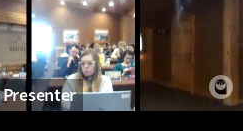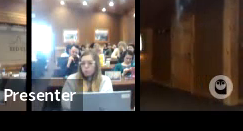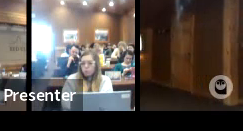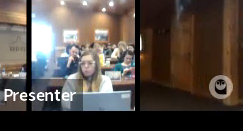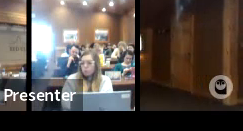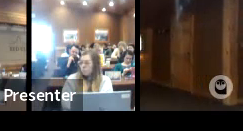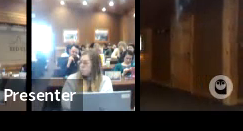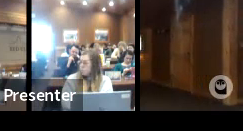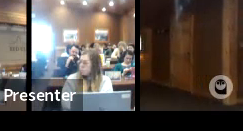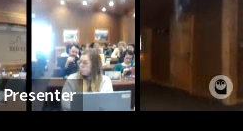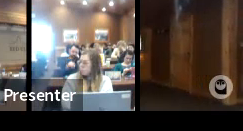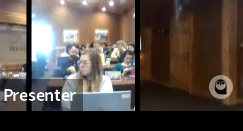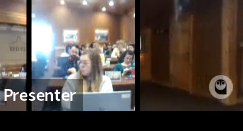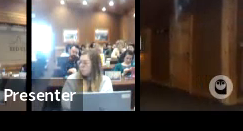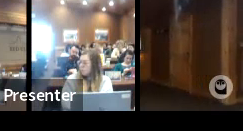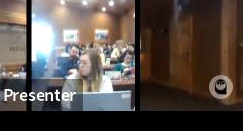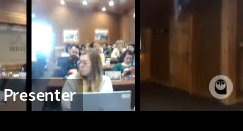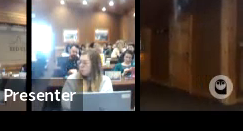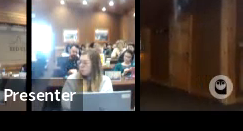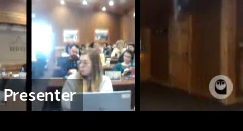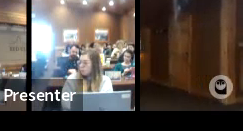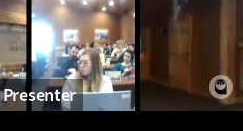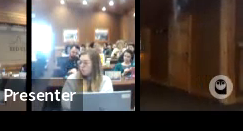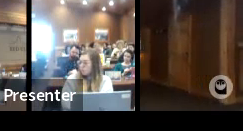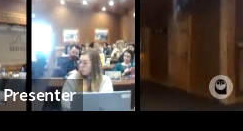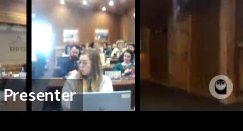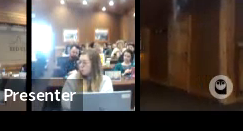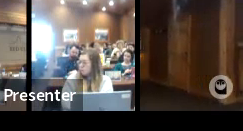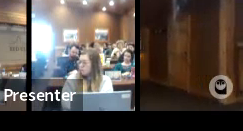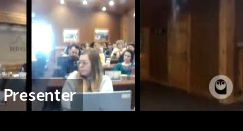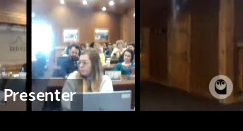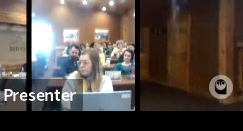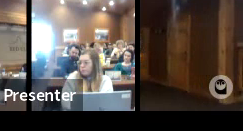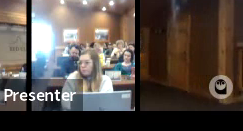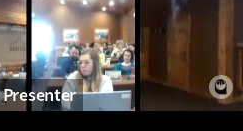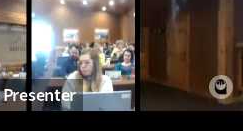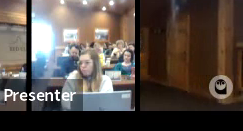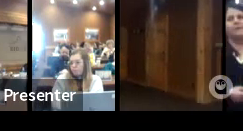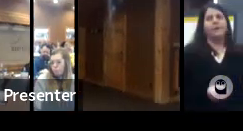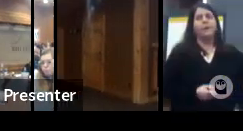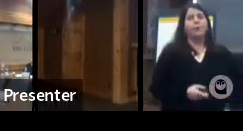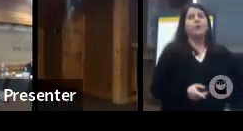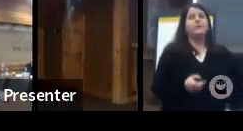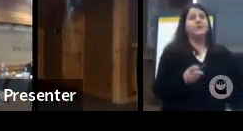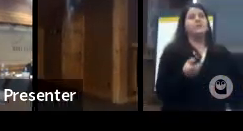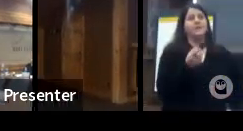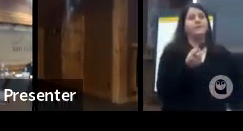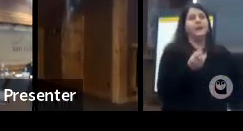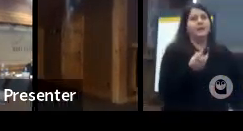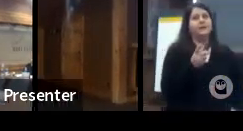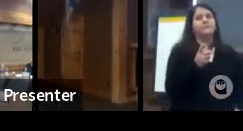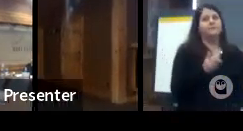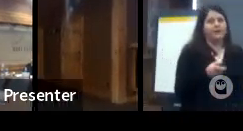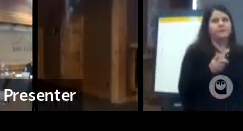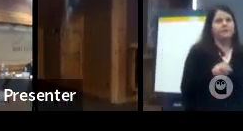you are able to advocate for yourself about what you can testify and what you cannot testify to. Okay, and we're going to touch on